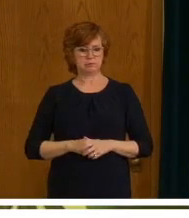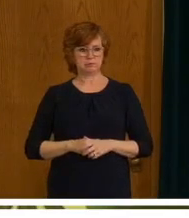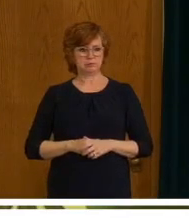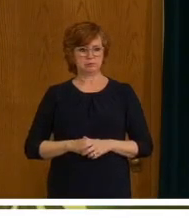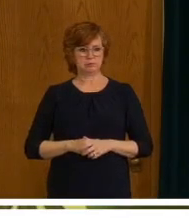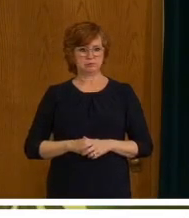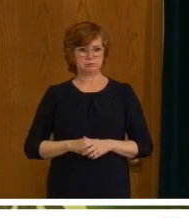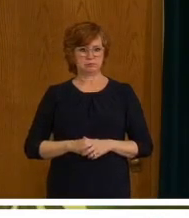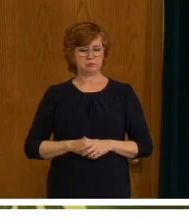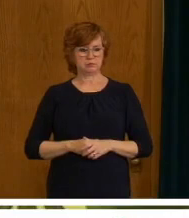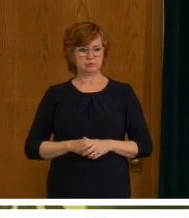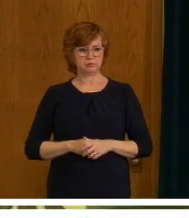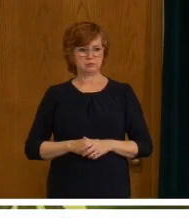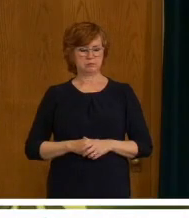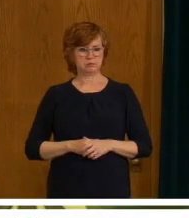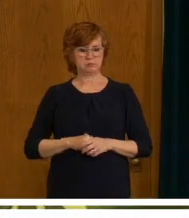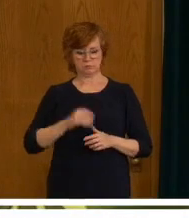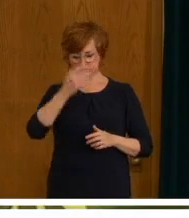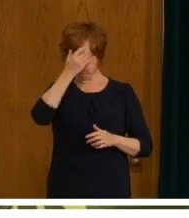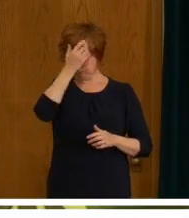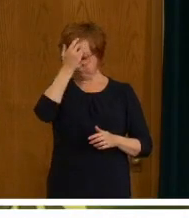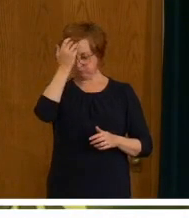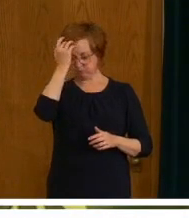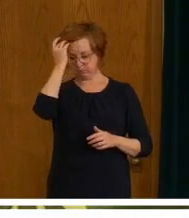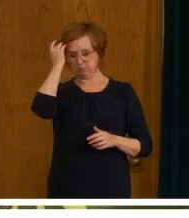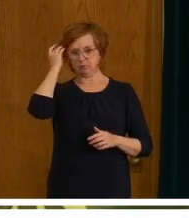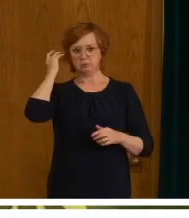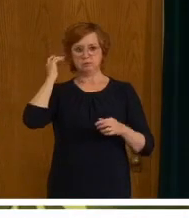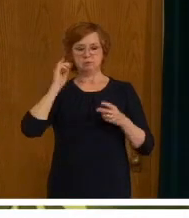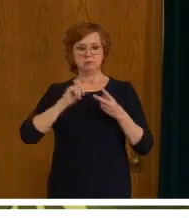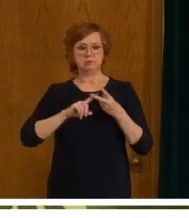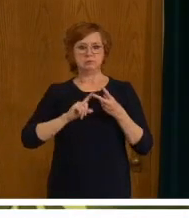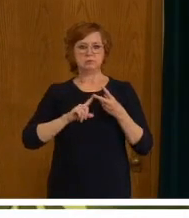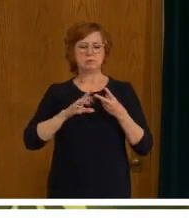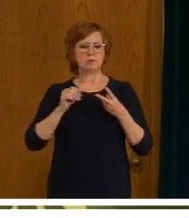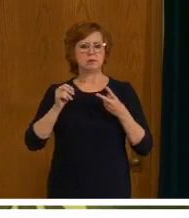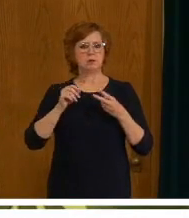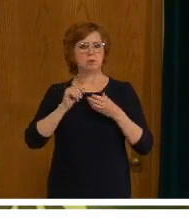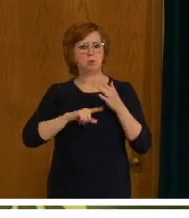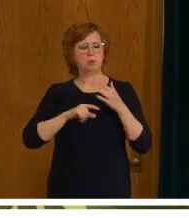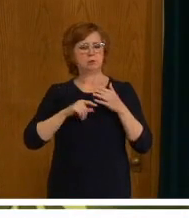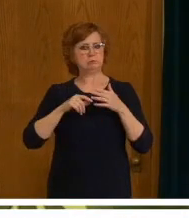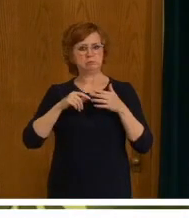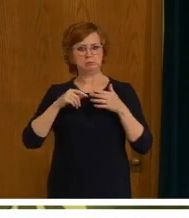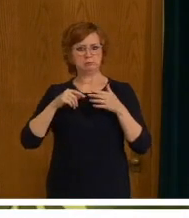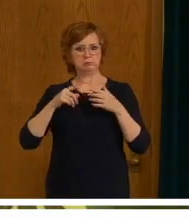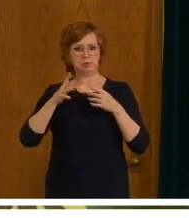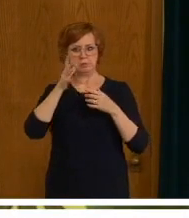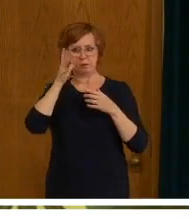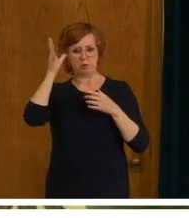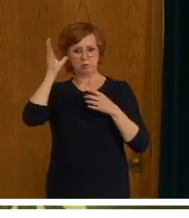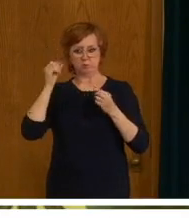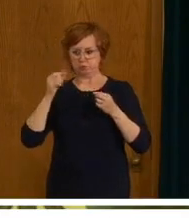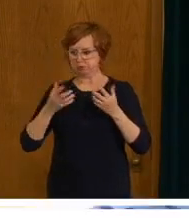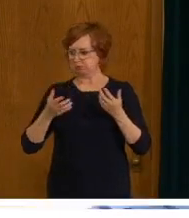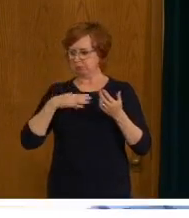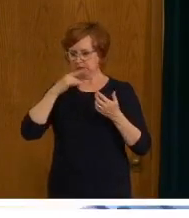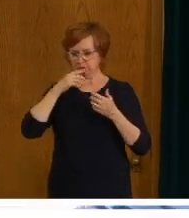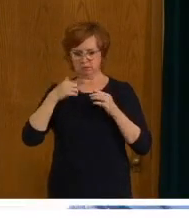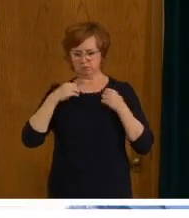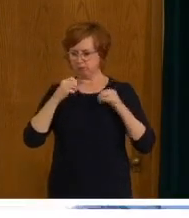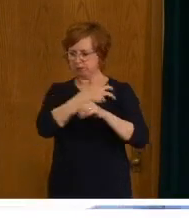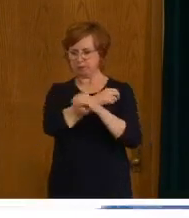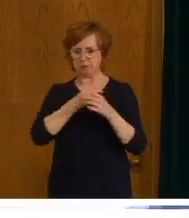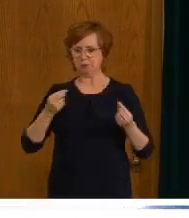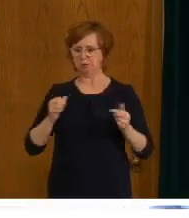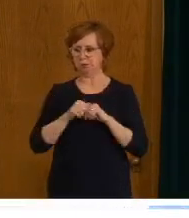under the age of 12 who aren't eligible yet and might be concerned as things start to open up? Dr. Shahab, any